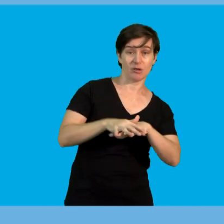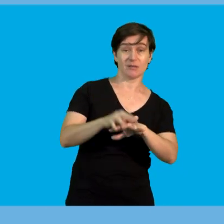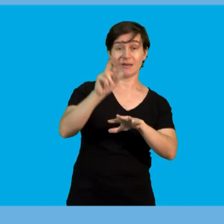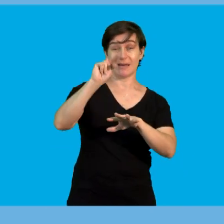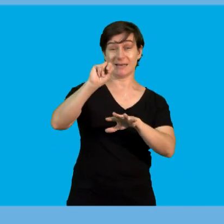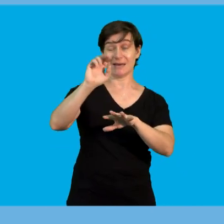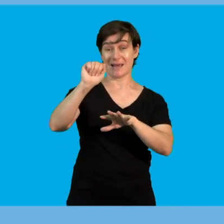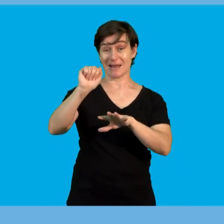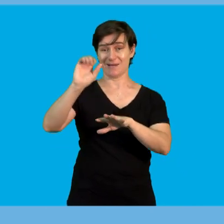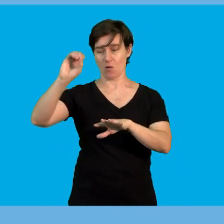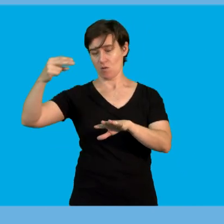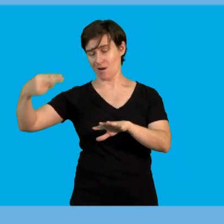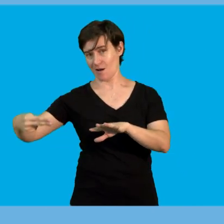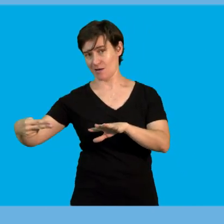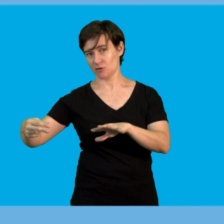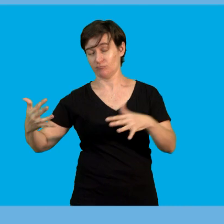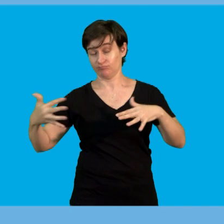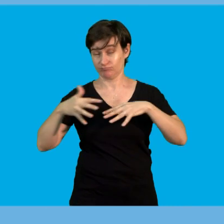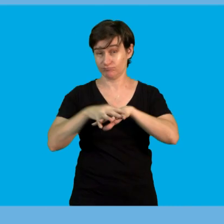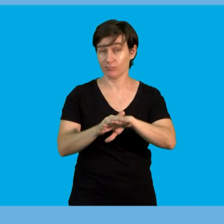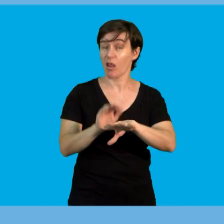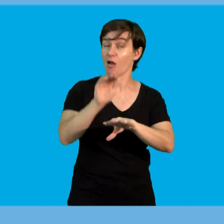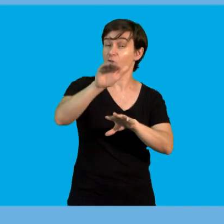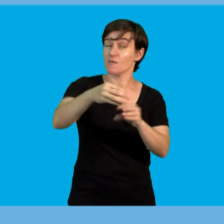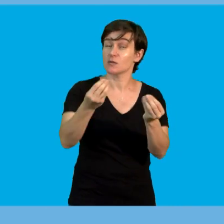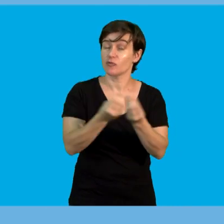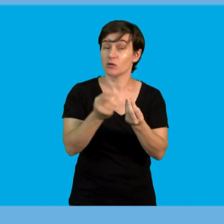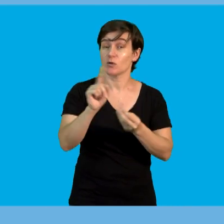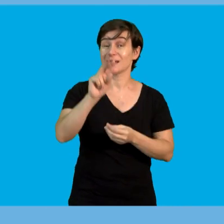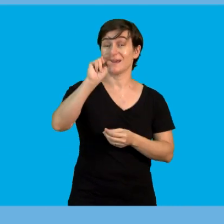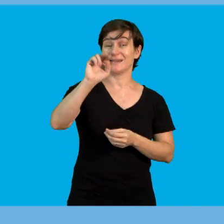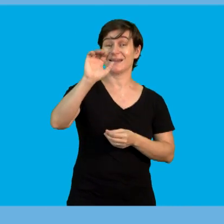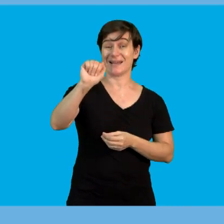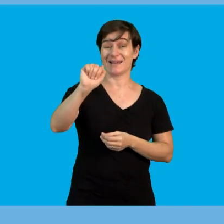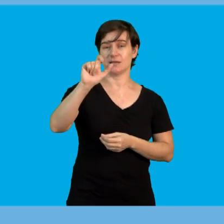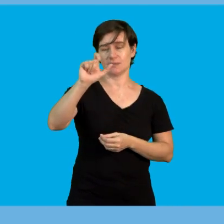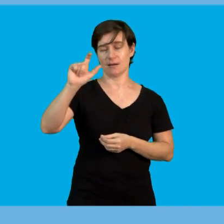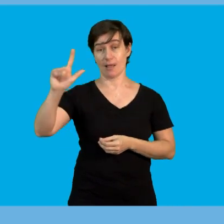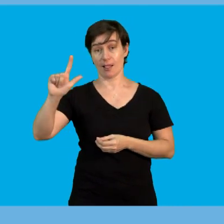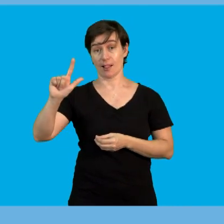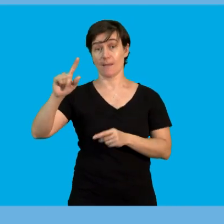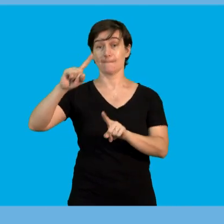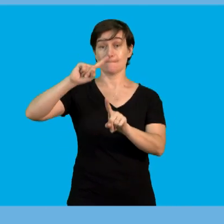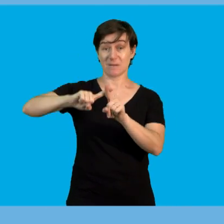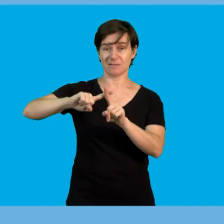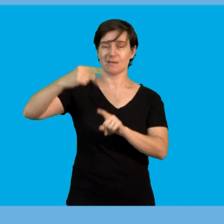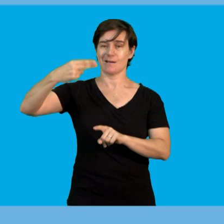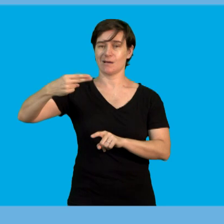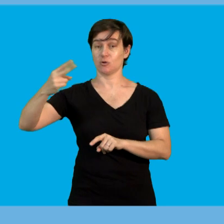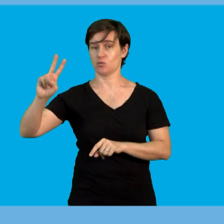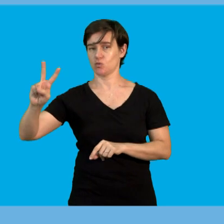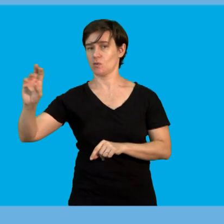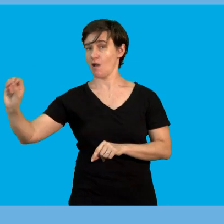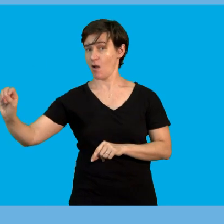the NaOH. The product was your NaCl